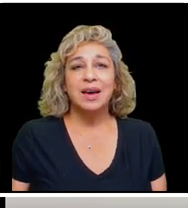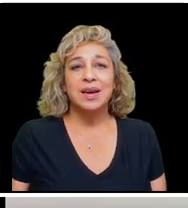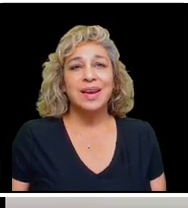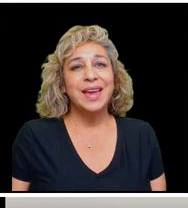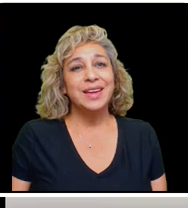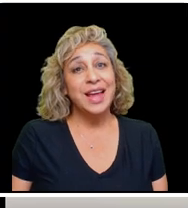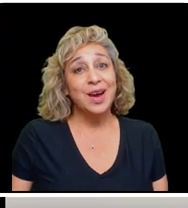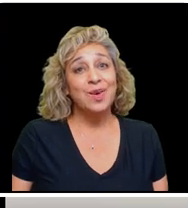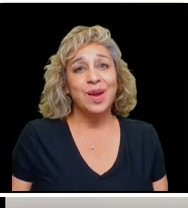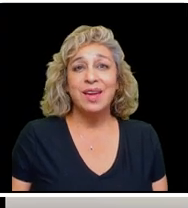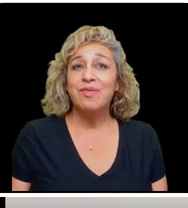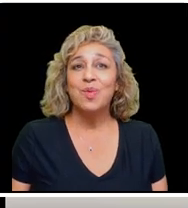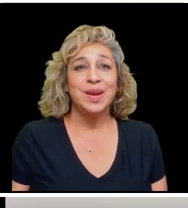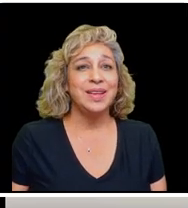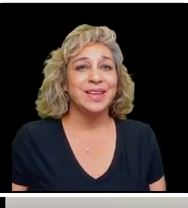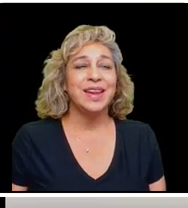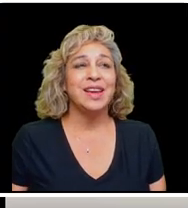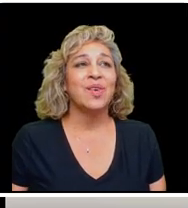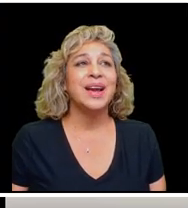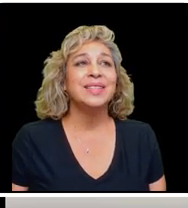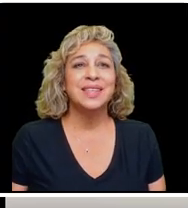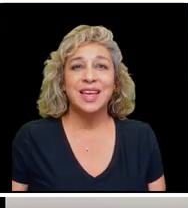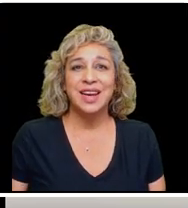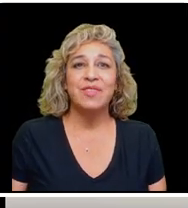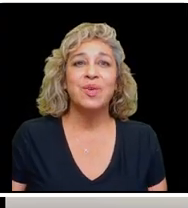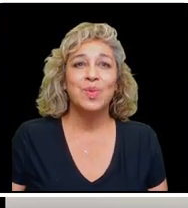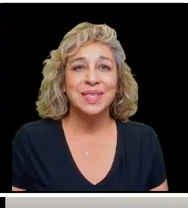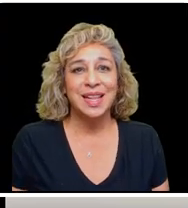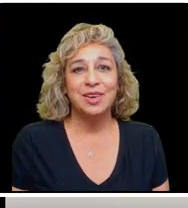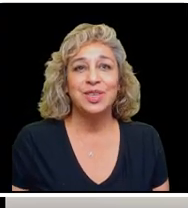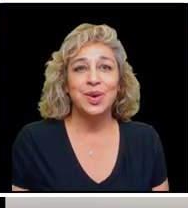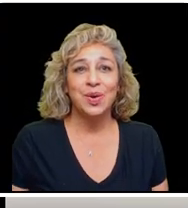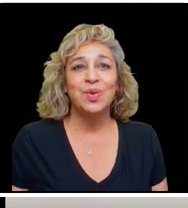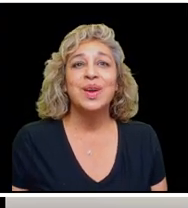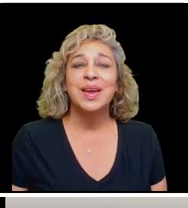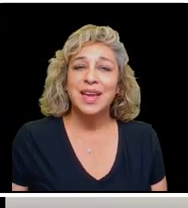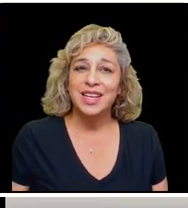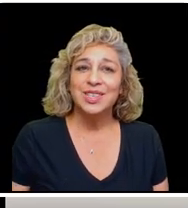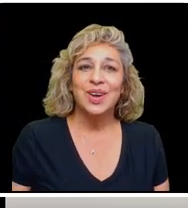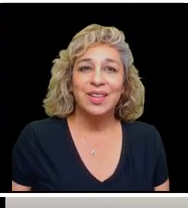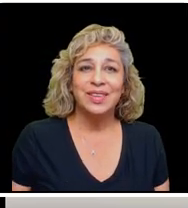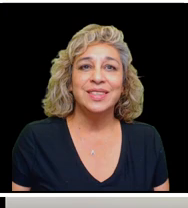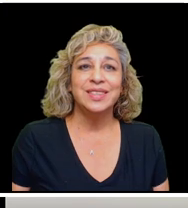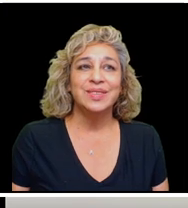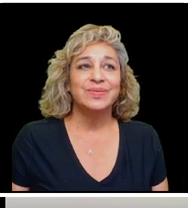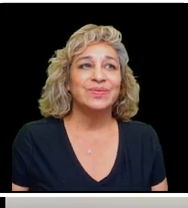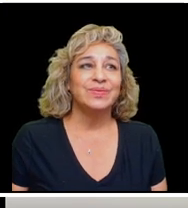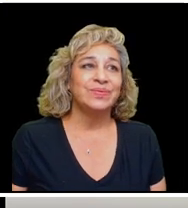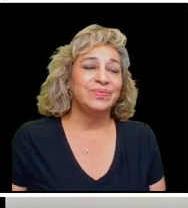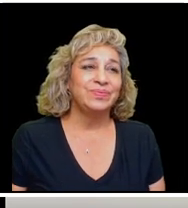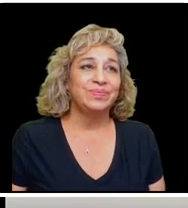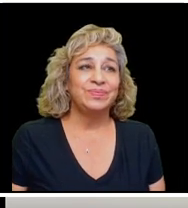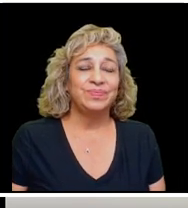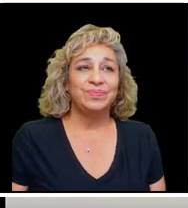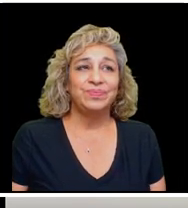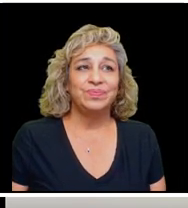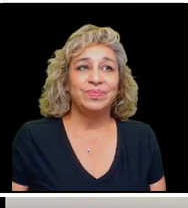and now everyone is getting grants and everyone's allowed to go into college